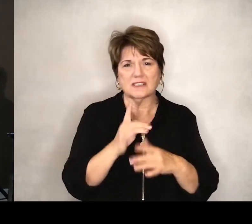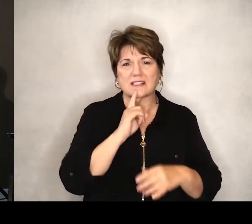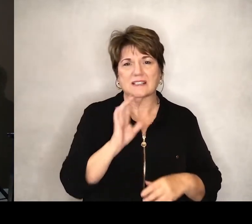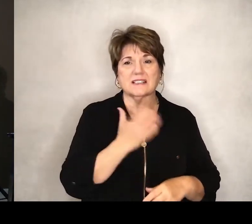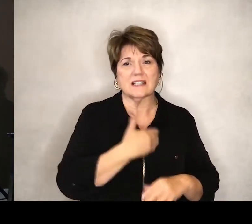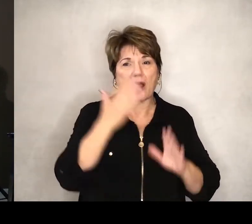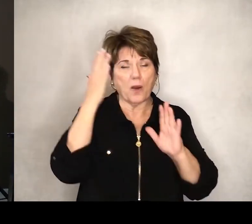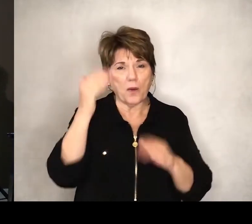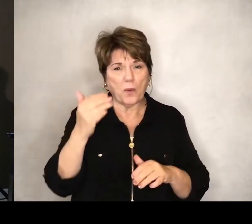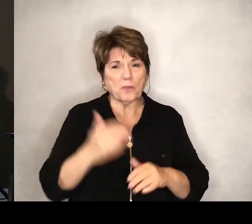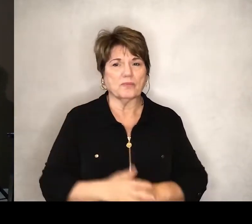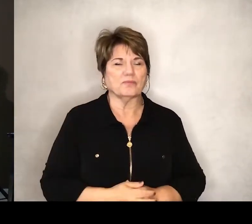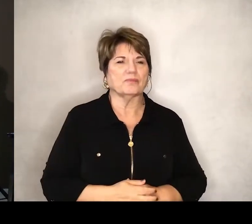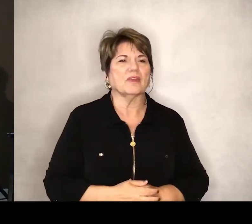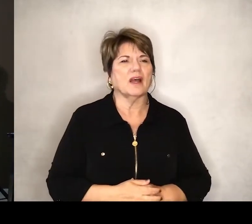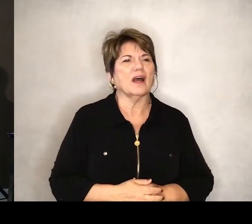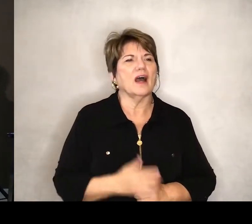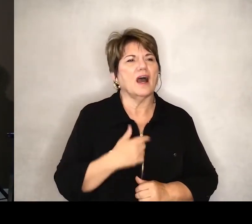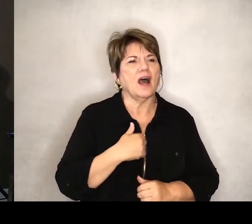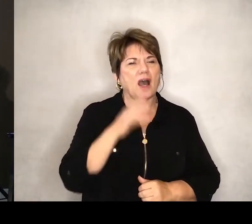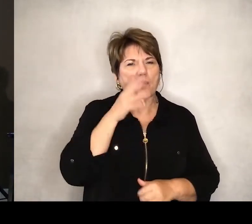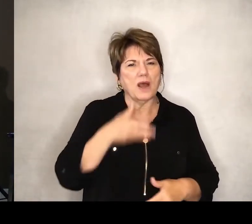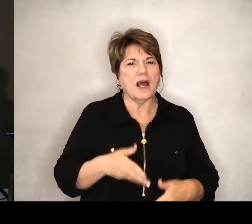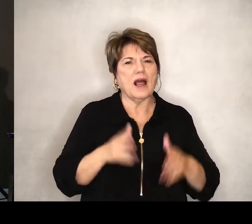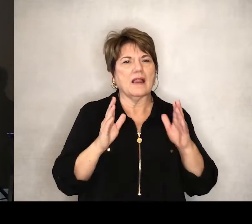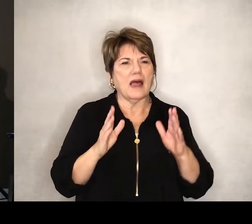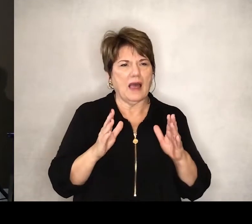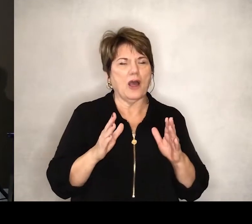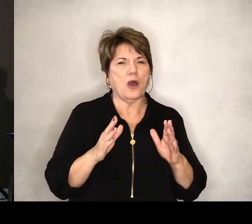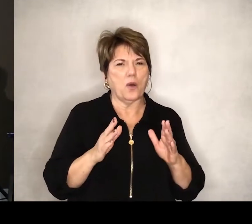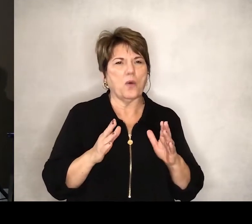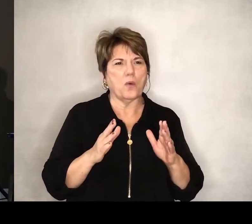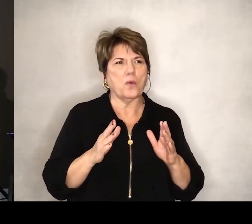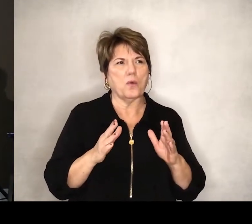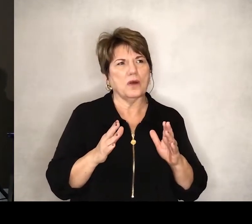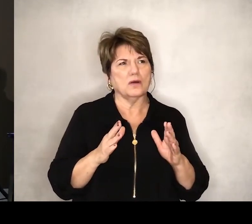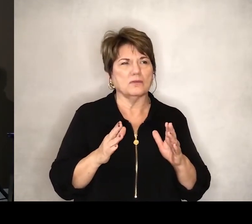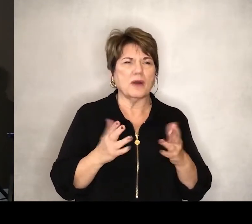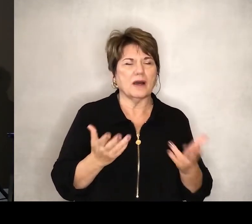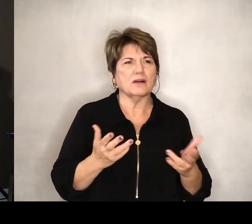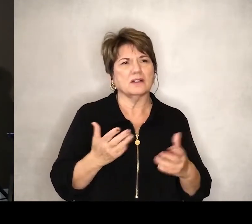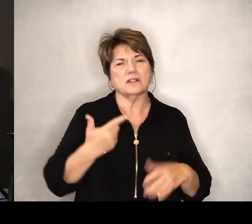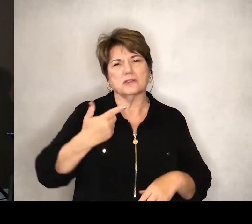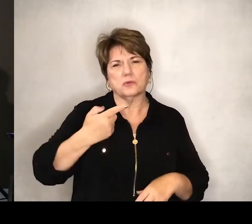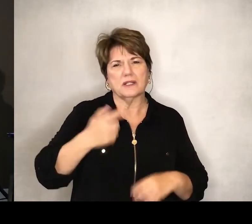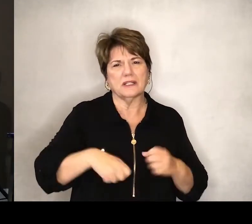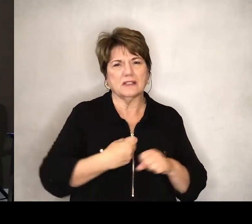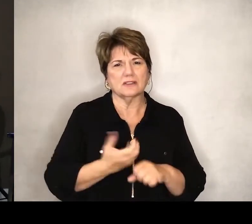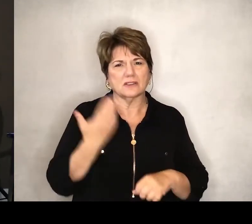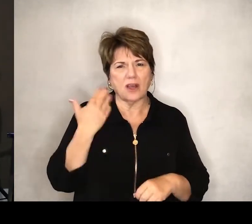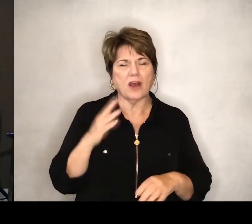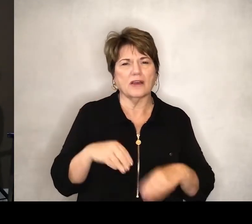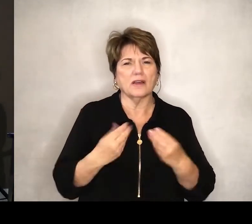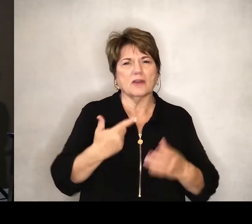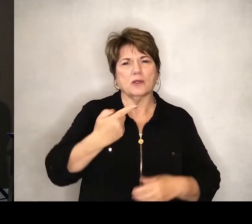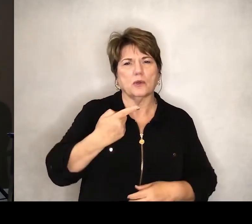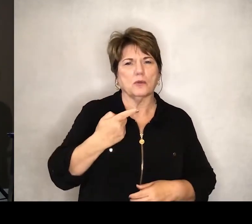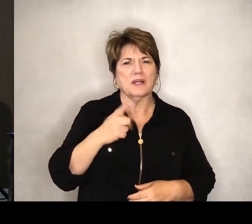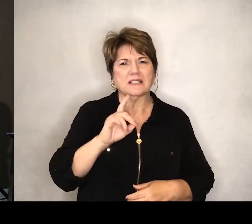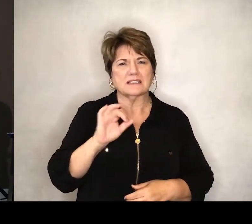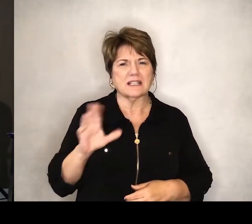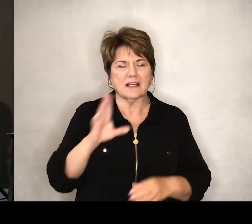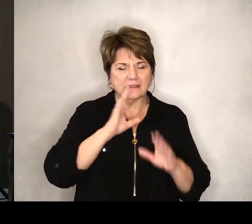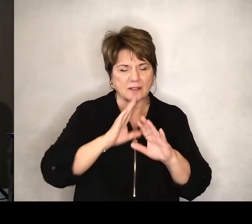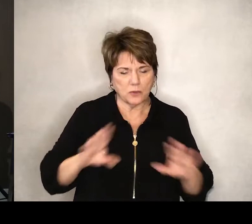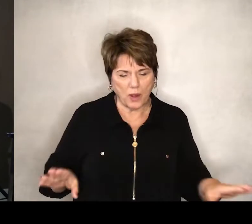our hope. I'm going to just allow there to be, it's 21 years ago. I'm going to give you about 21 seconds of just